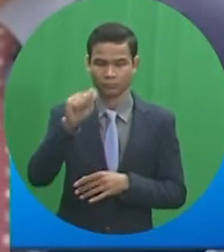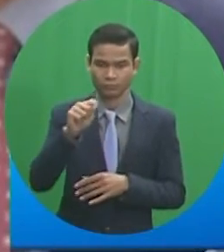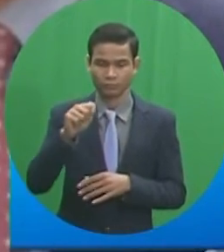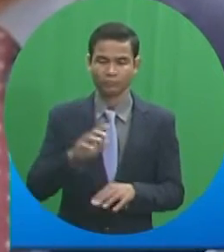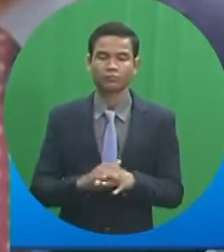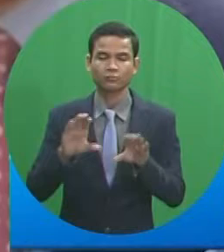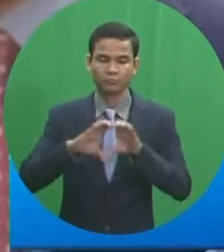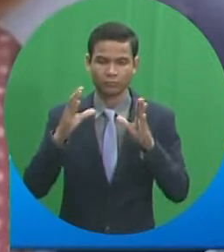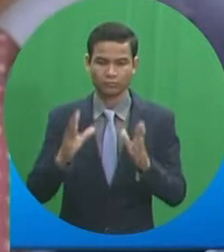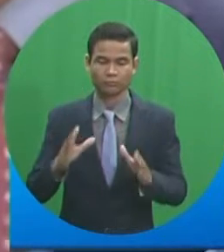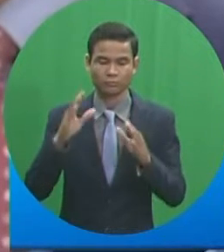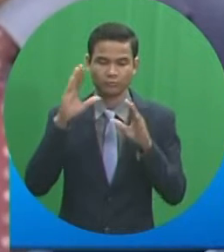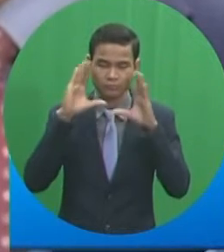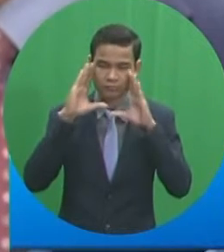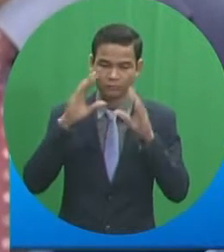Facebook